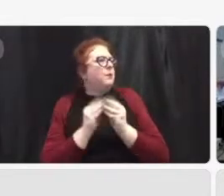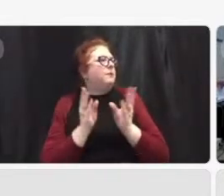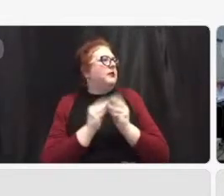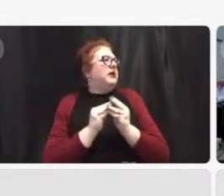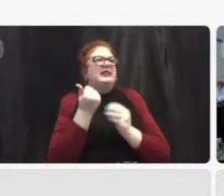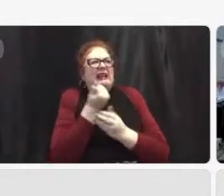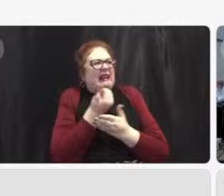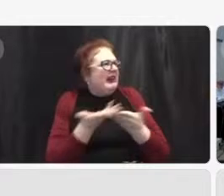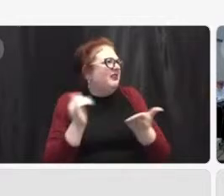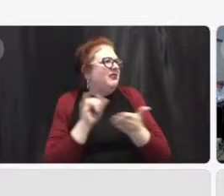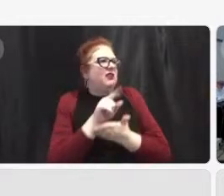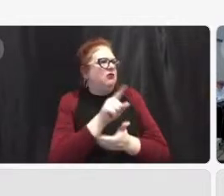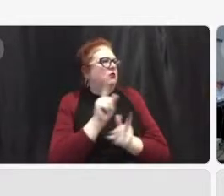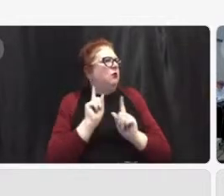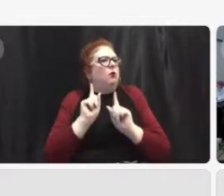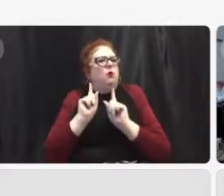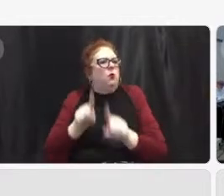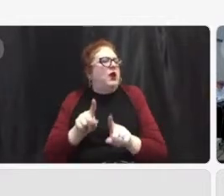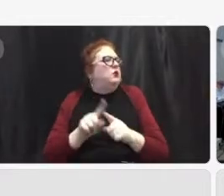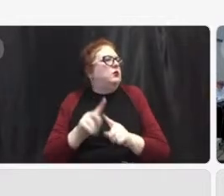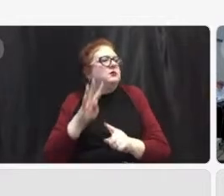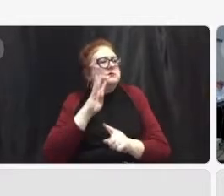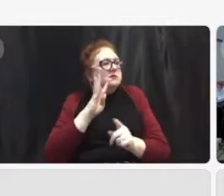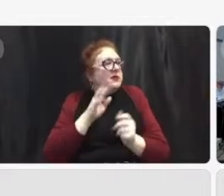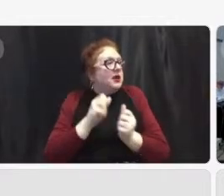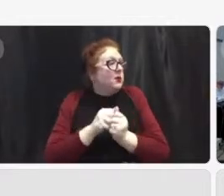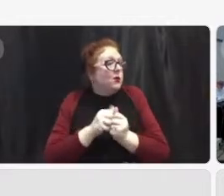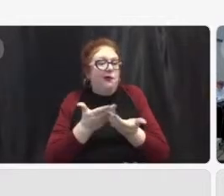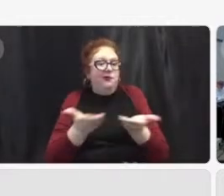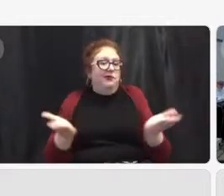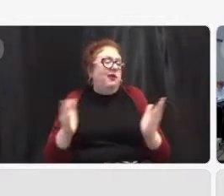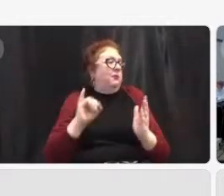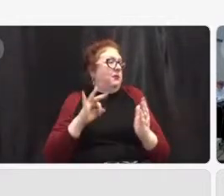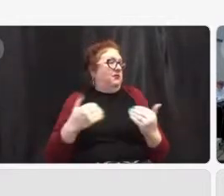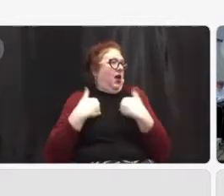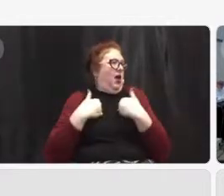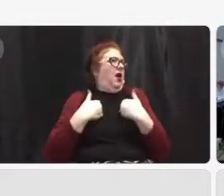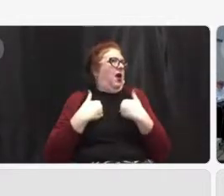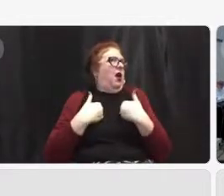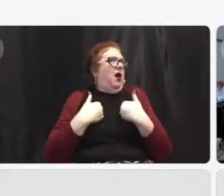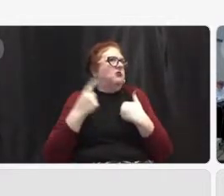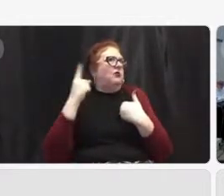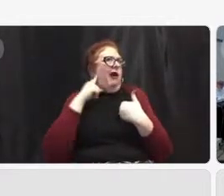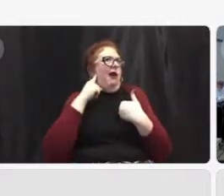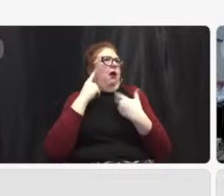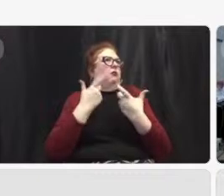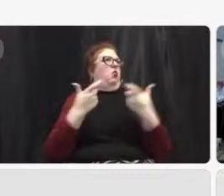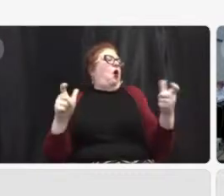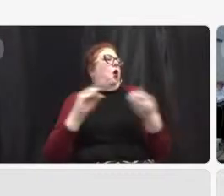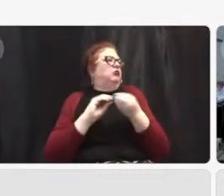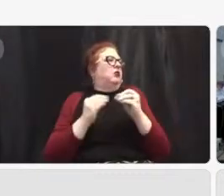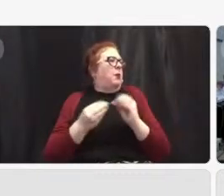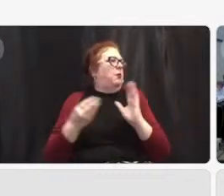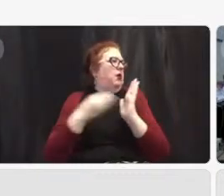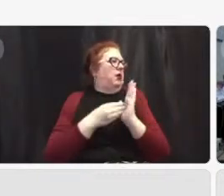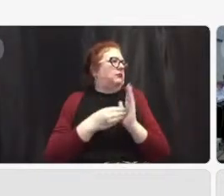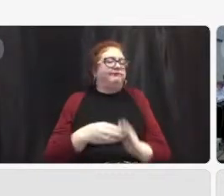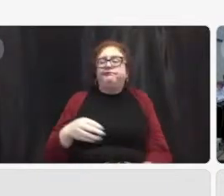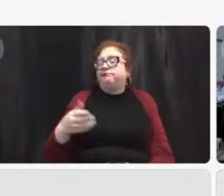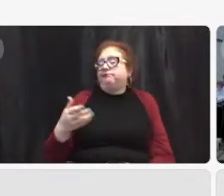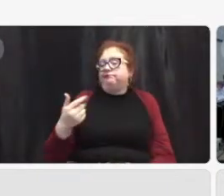them on this if there was some type of a large amount of opposition on this or anything? I'm not aware of